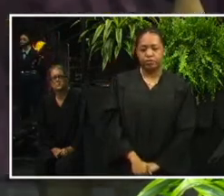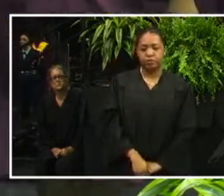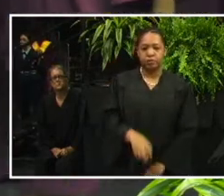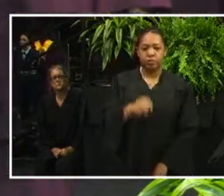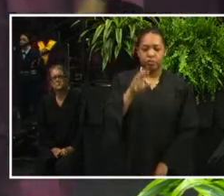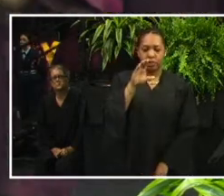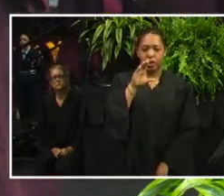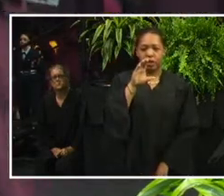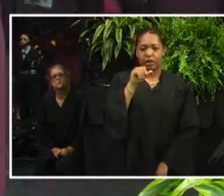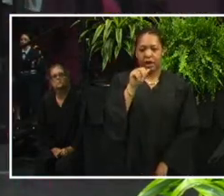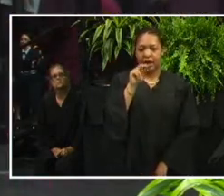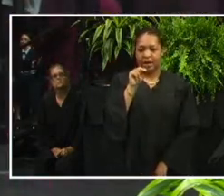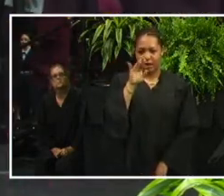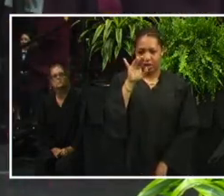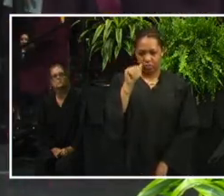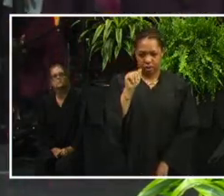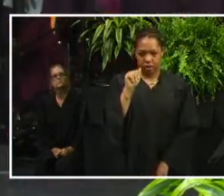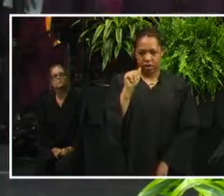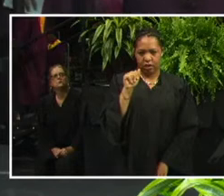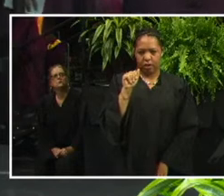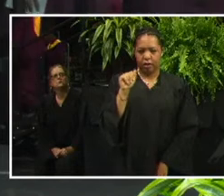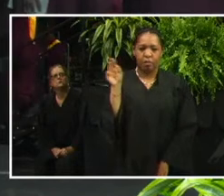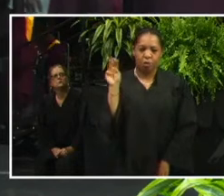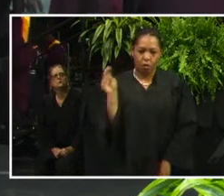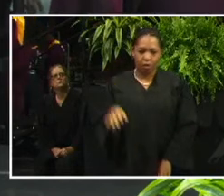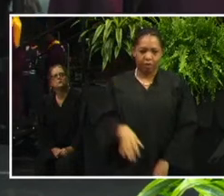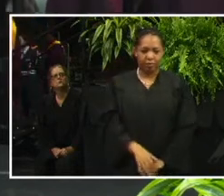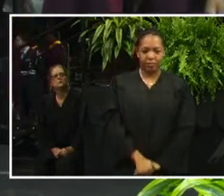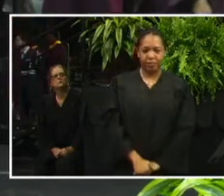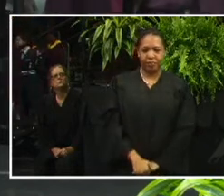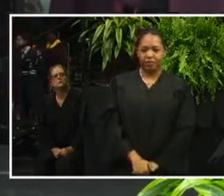Chimera Charnice Moore.